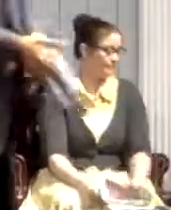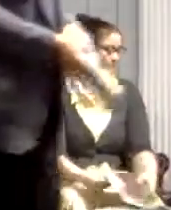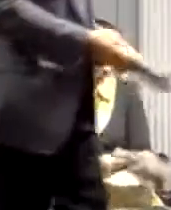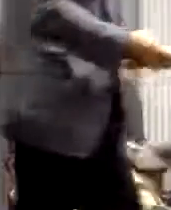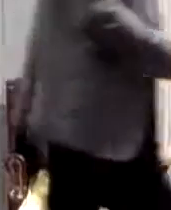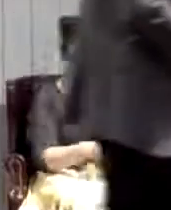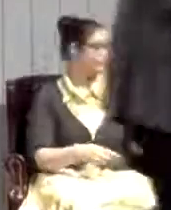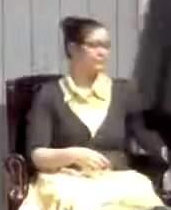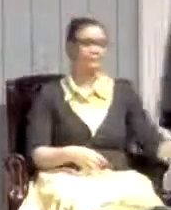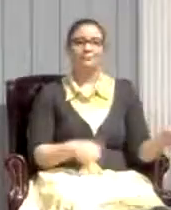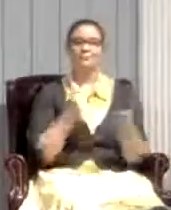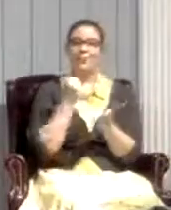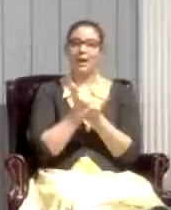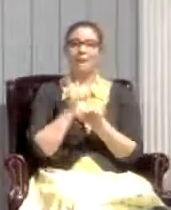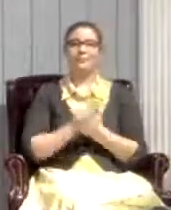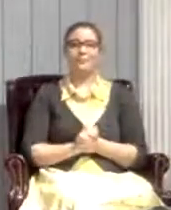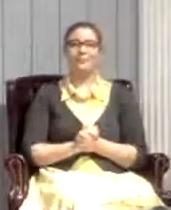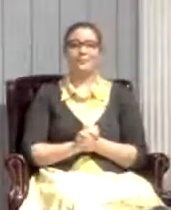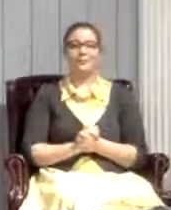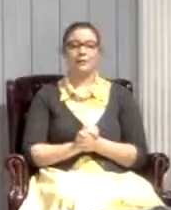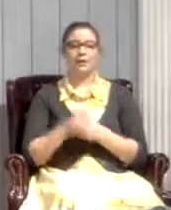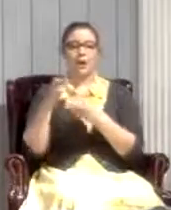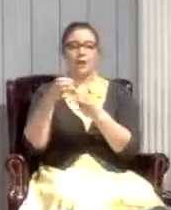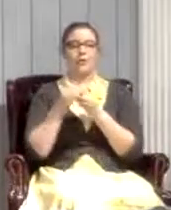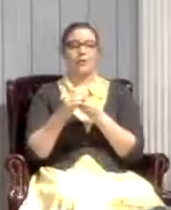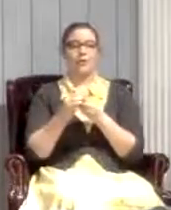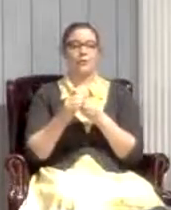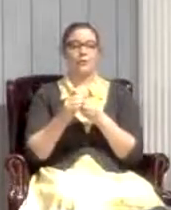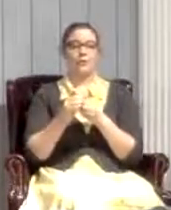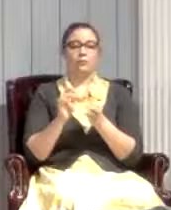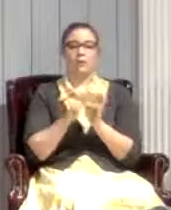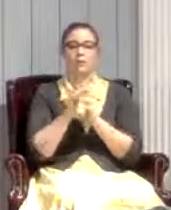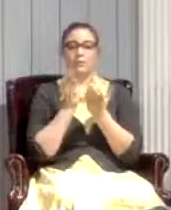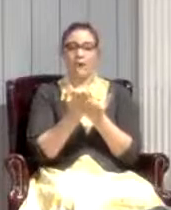blood. Amen. So if you grab your Bibles this morning, open up to